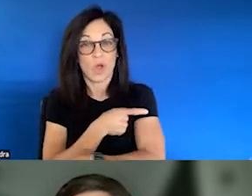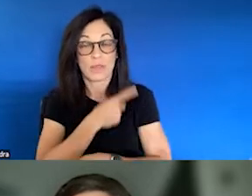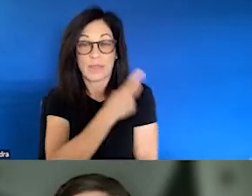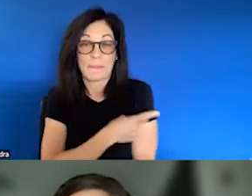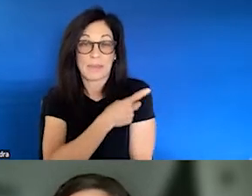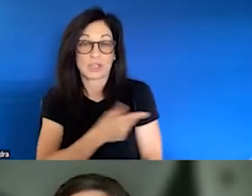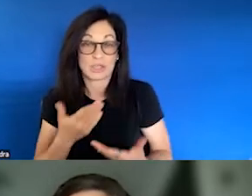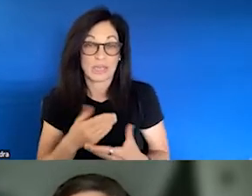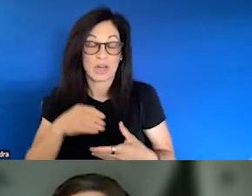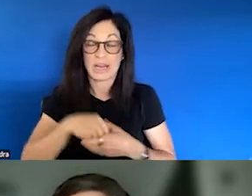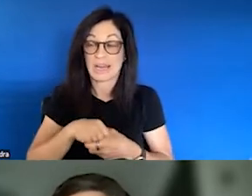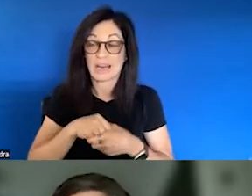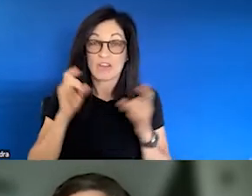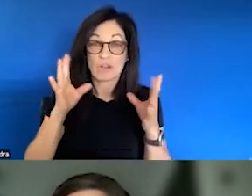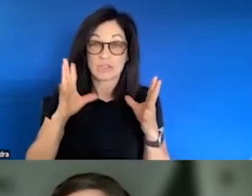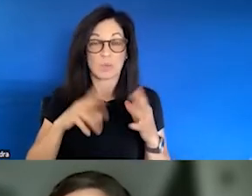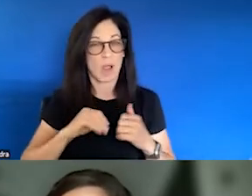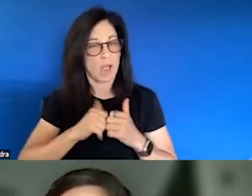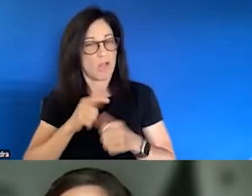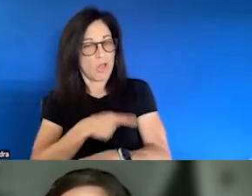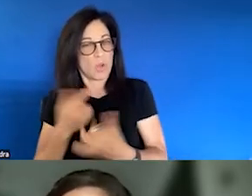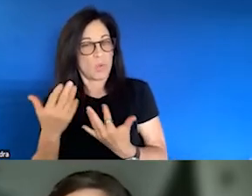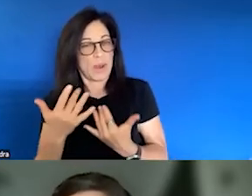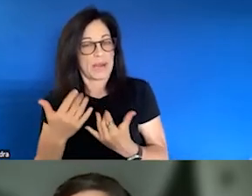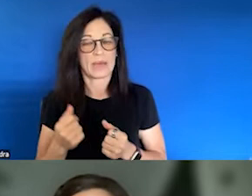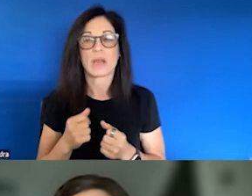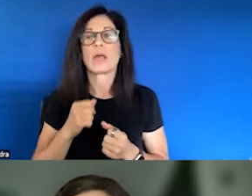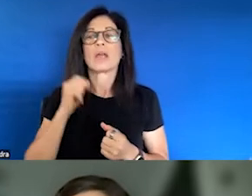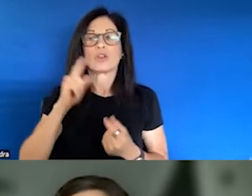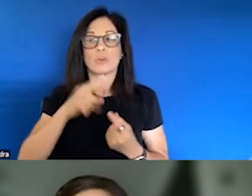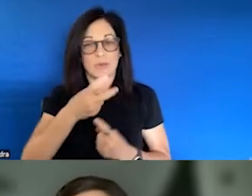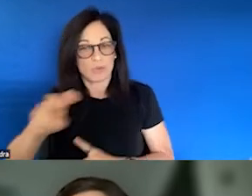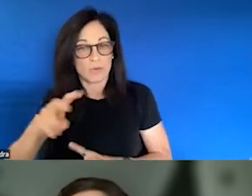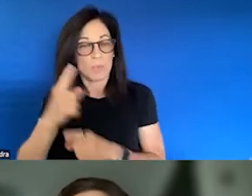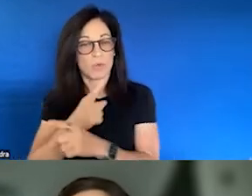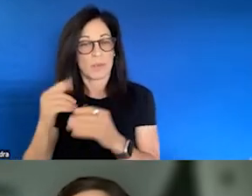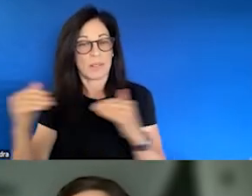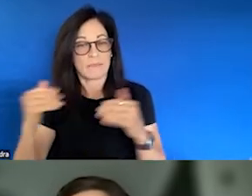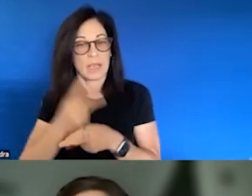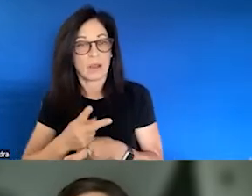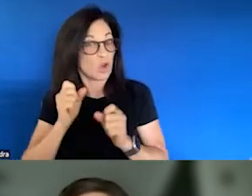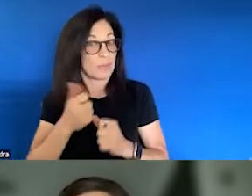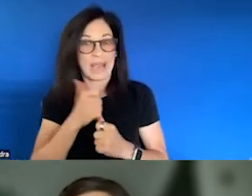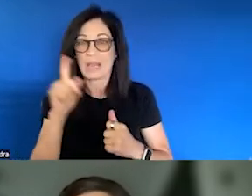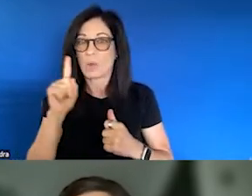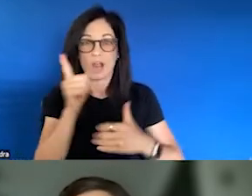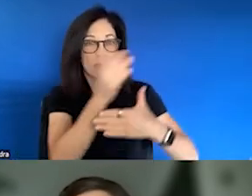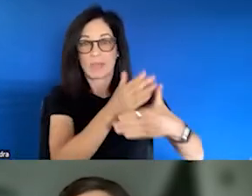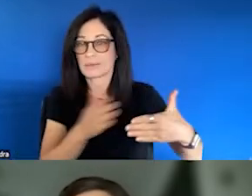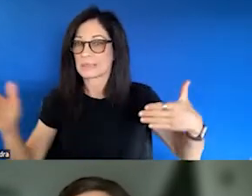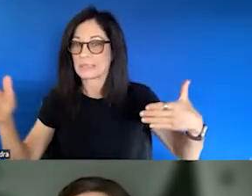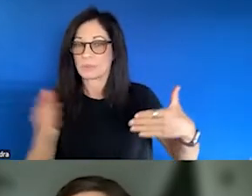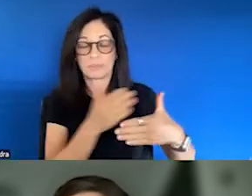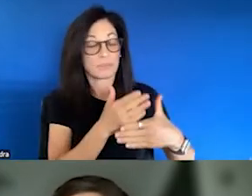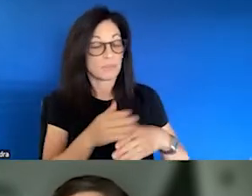health crisis were waiting in order to be transferred to an appropriate level of care. And that could have been anywhere along the continuum. And also that one